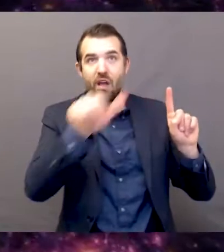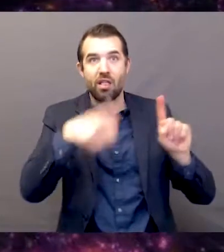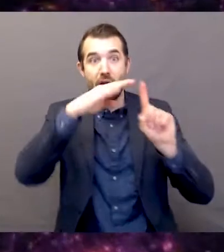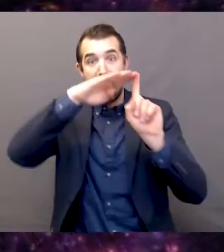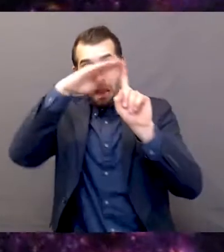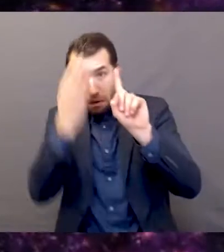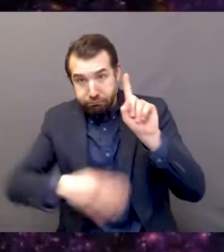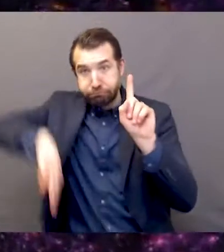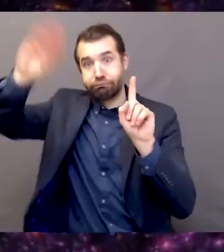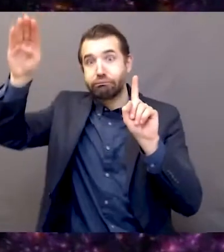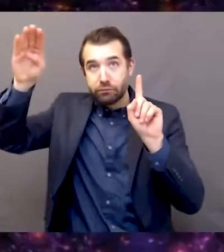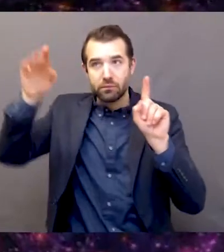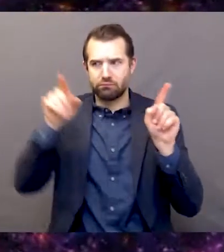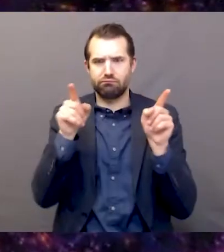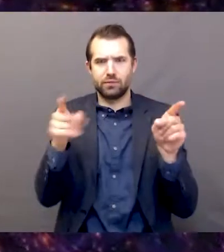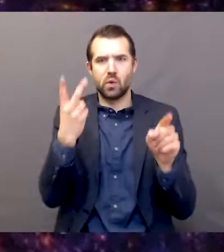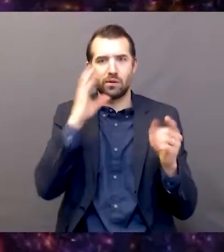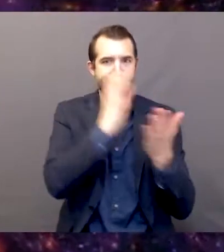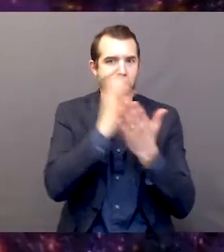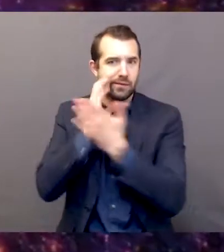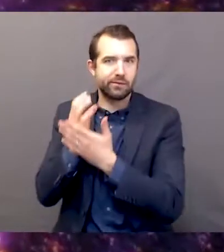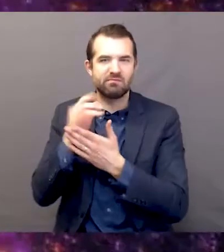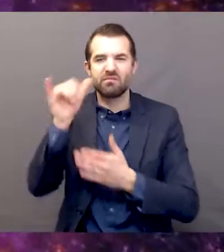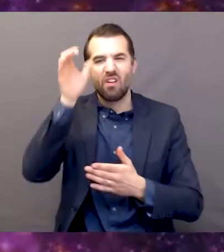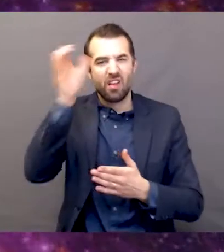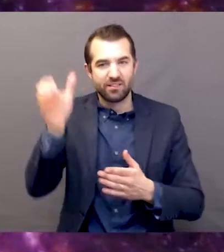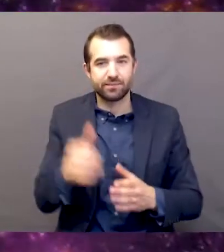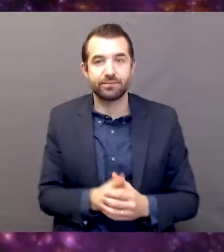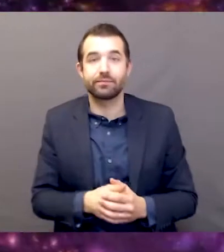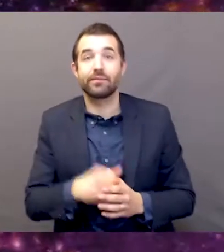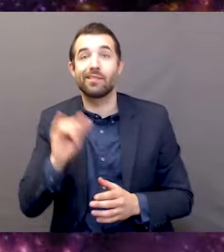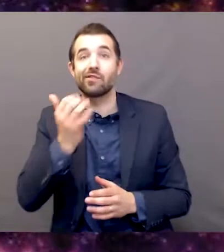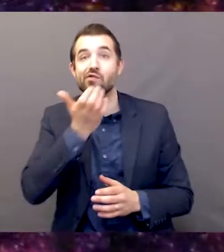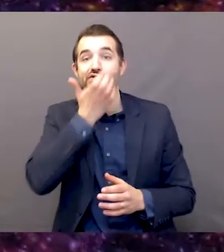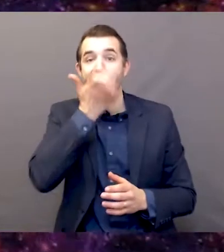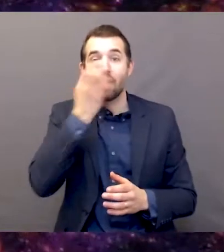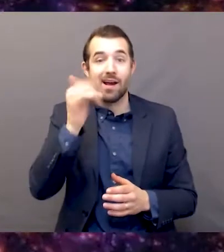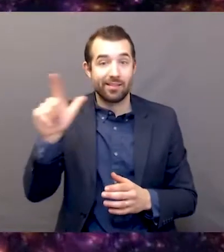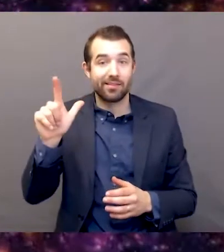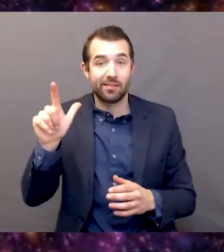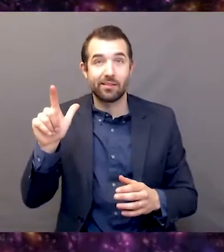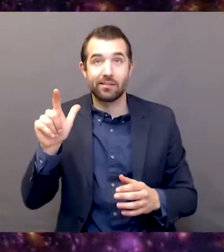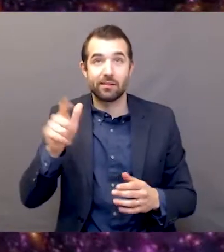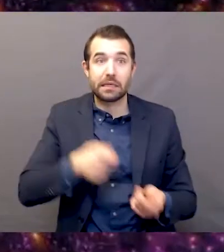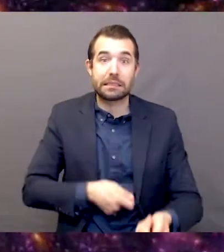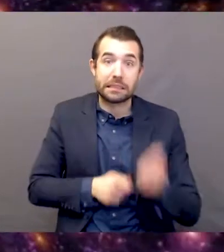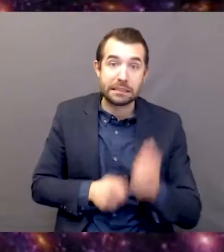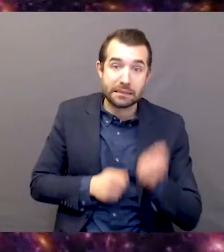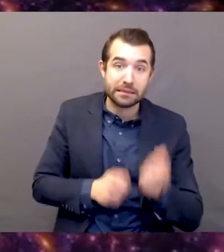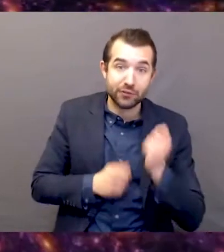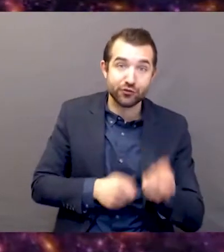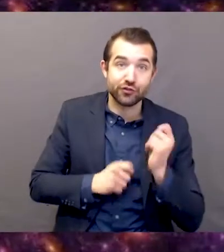You can think of these gravitational wells as digging a hole at the top of a hill and putting in a bunch of marbles at the bottom of the hole.